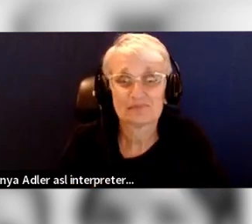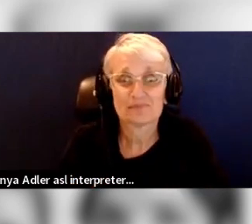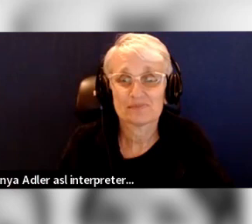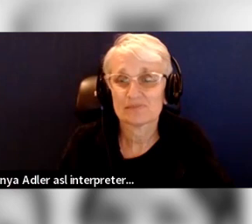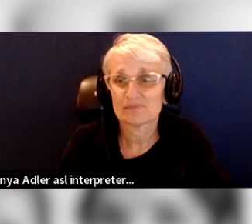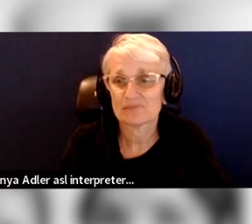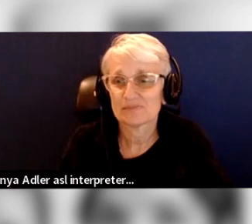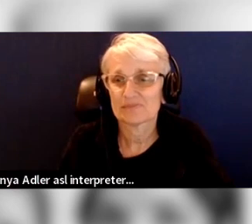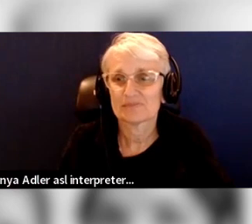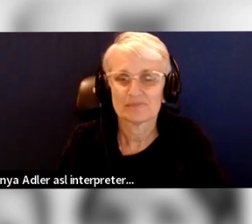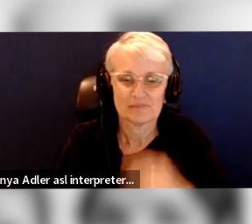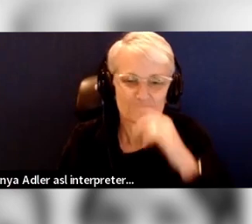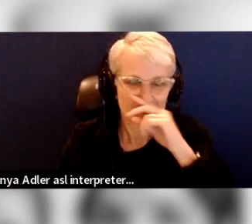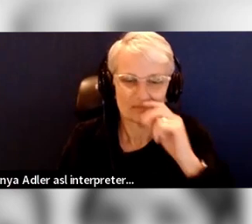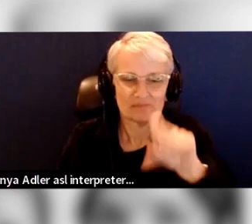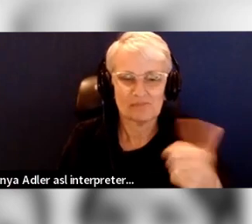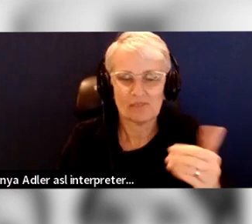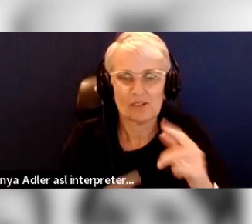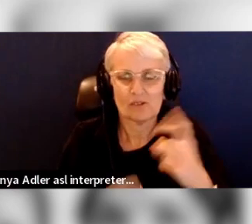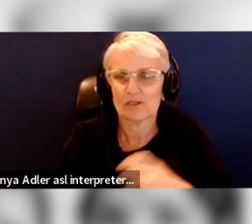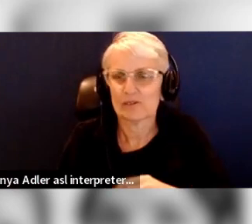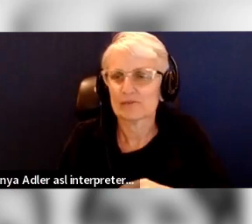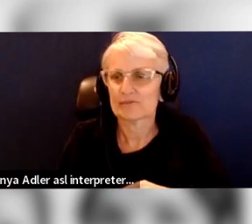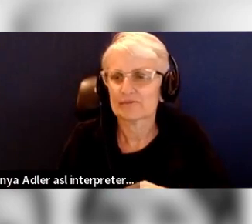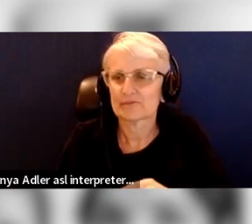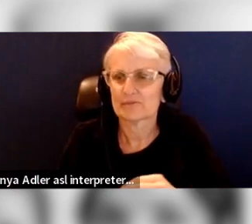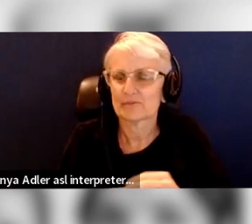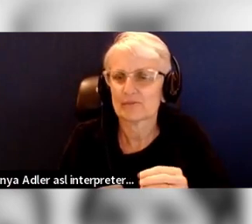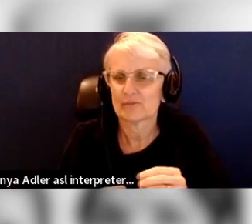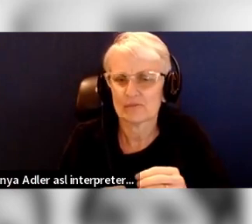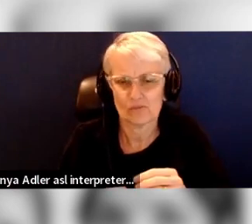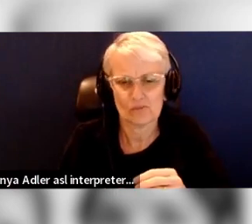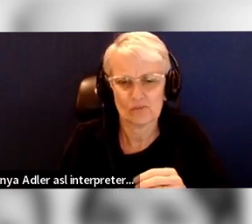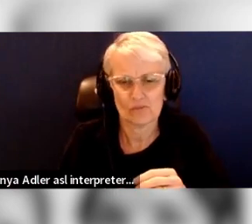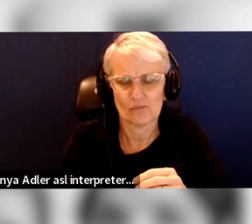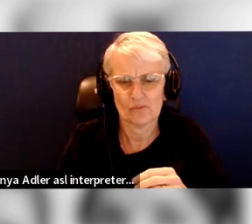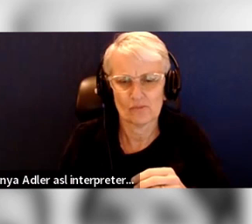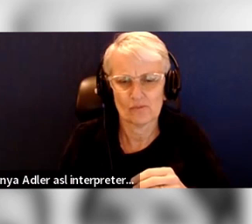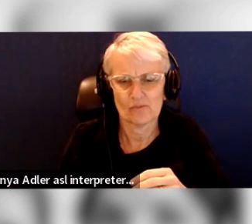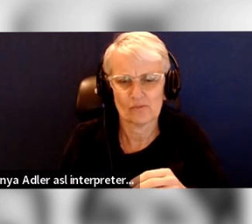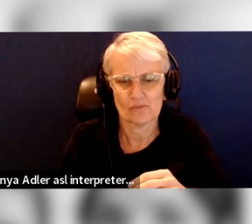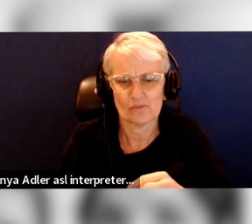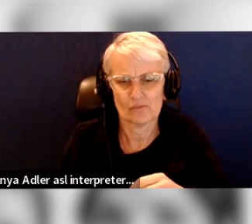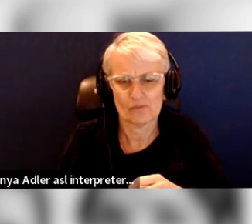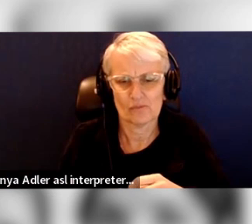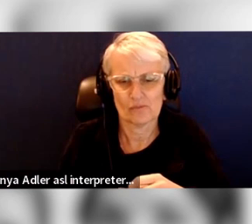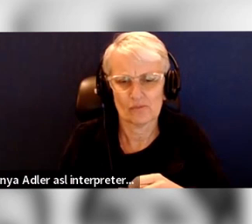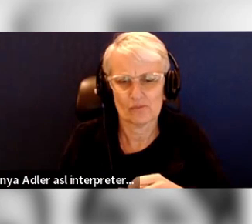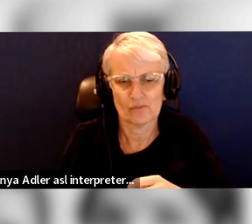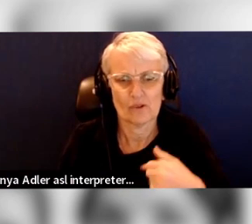A new question has come in asking, to foster inclusion, businesses need to comply with